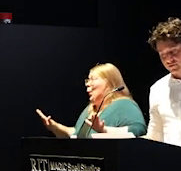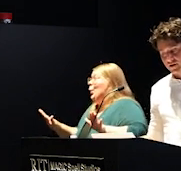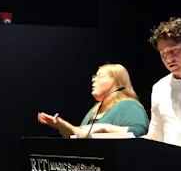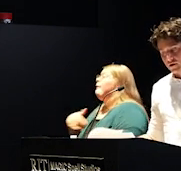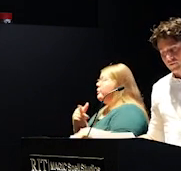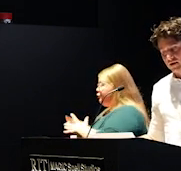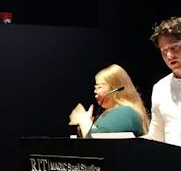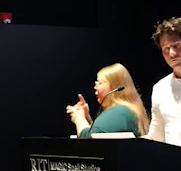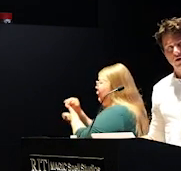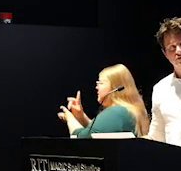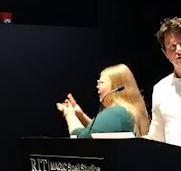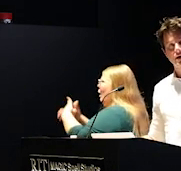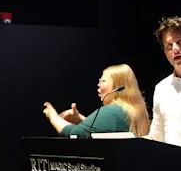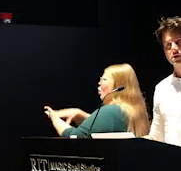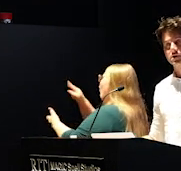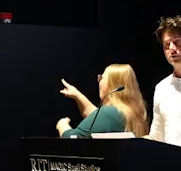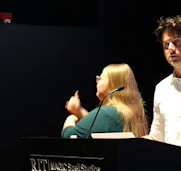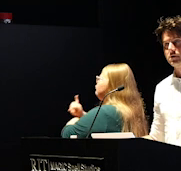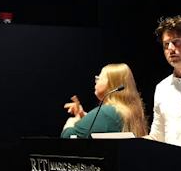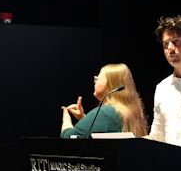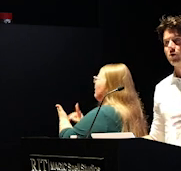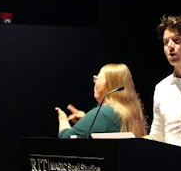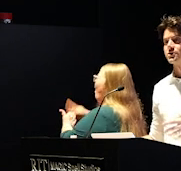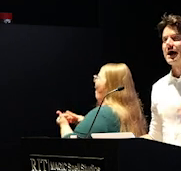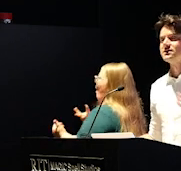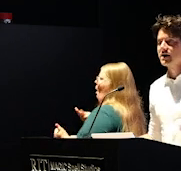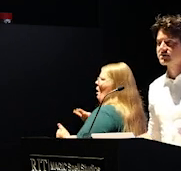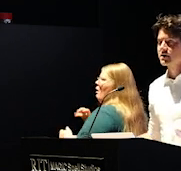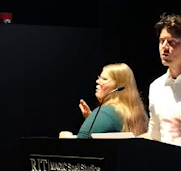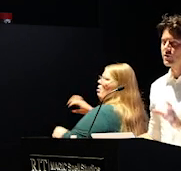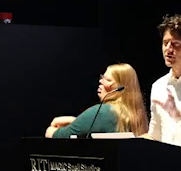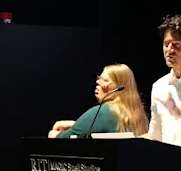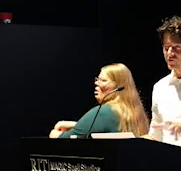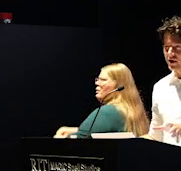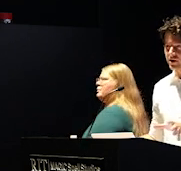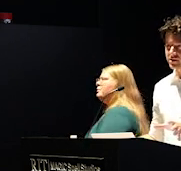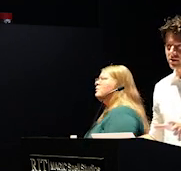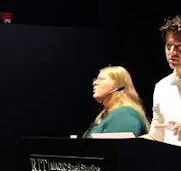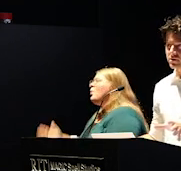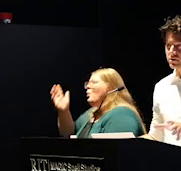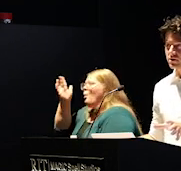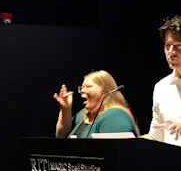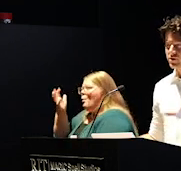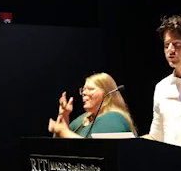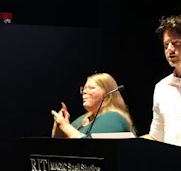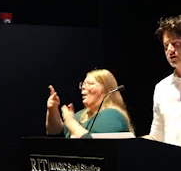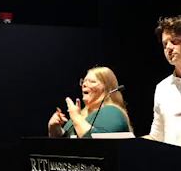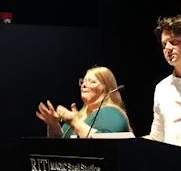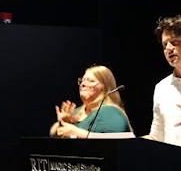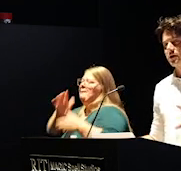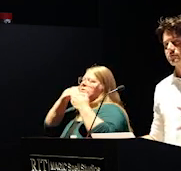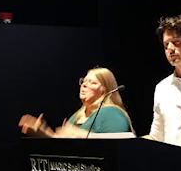drew me to it back then was, again, a larger context that I don't know that I could define right then, but I knew